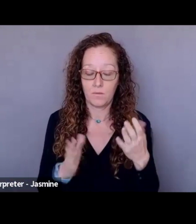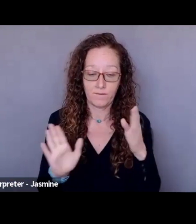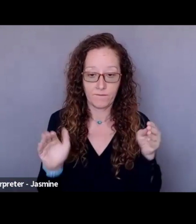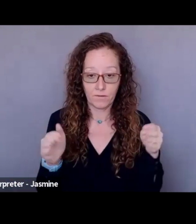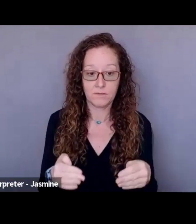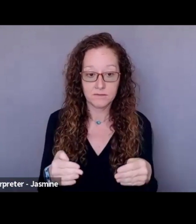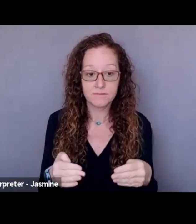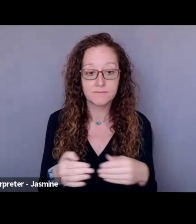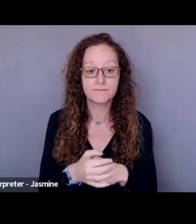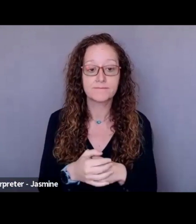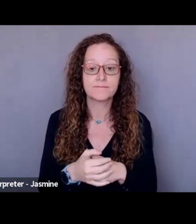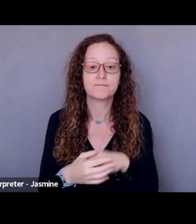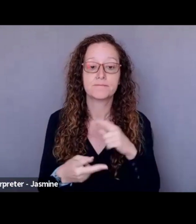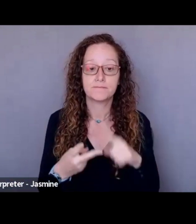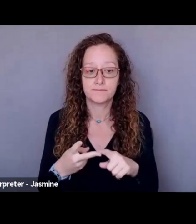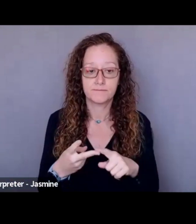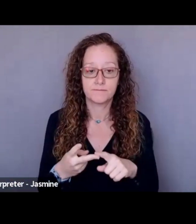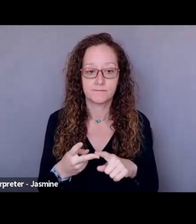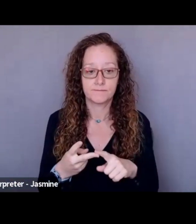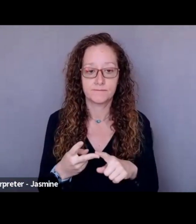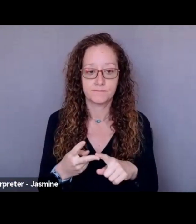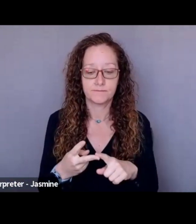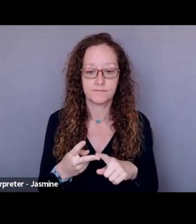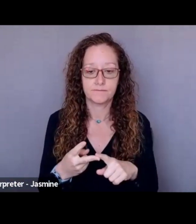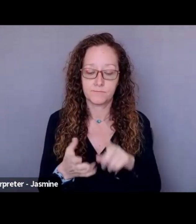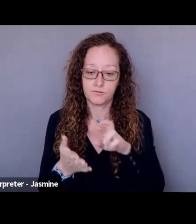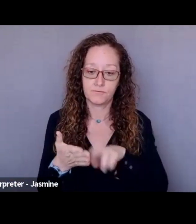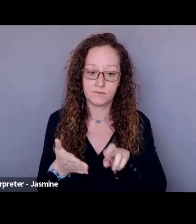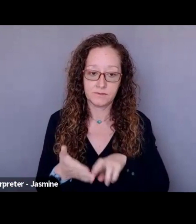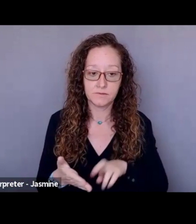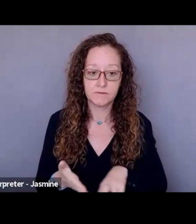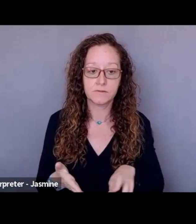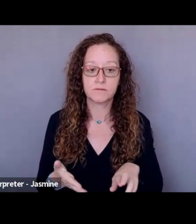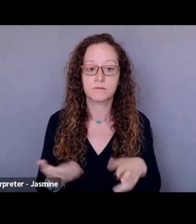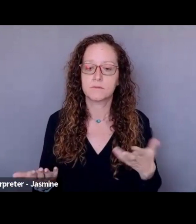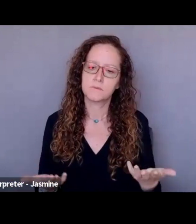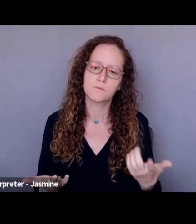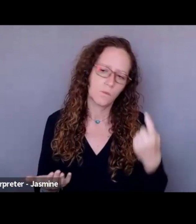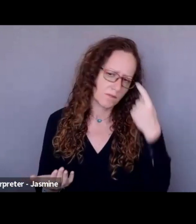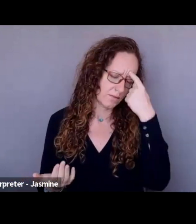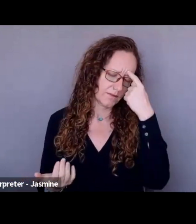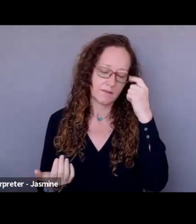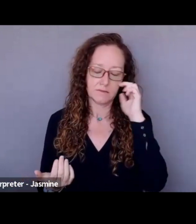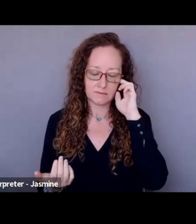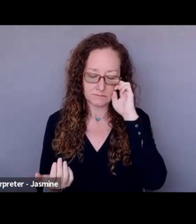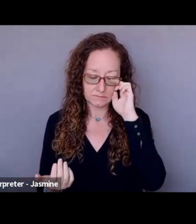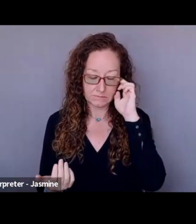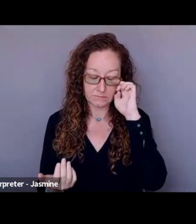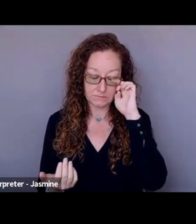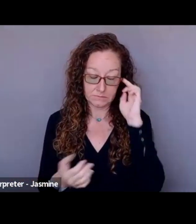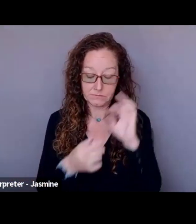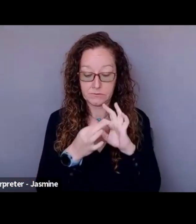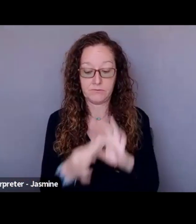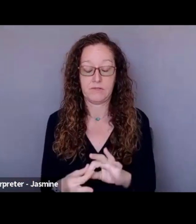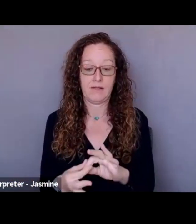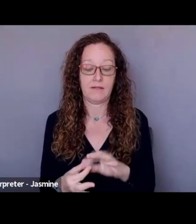on. And then you could do research related to what you think relates to that time